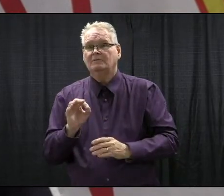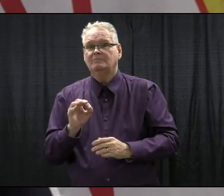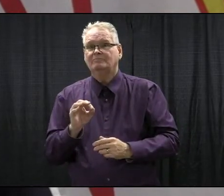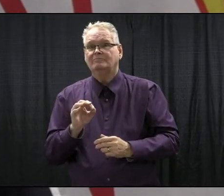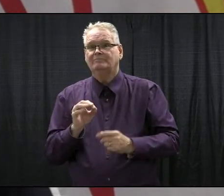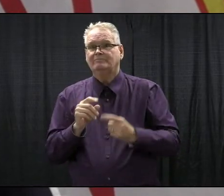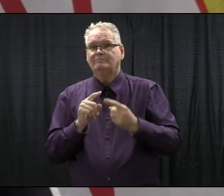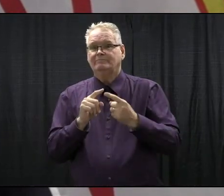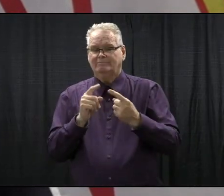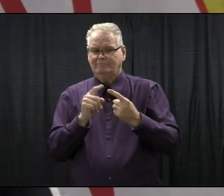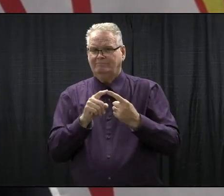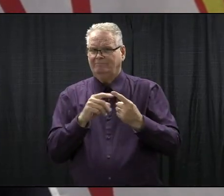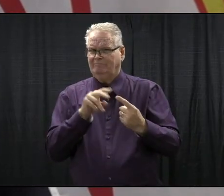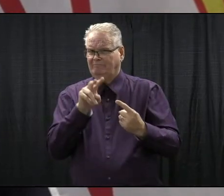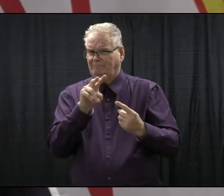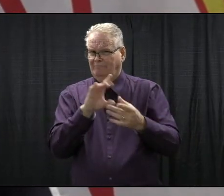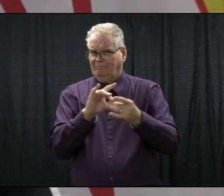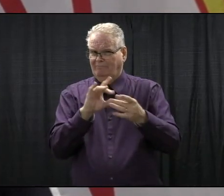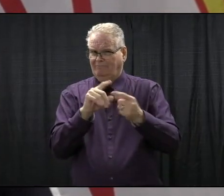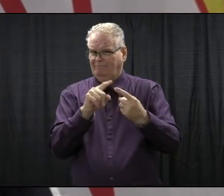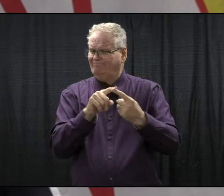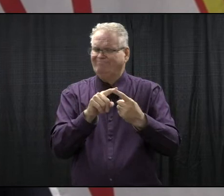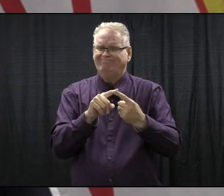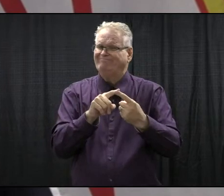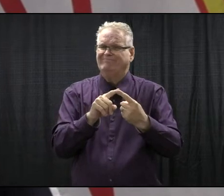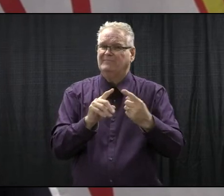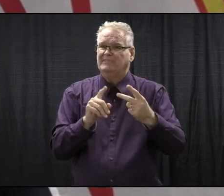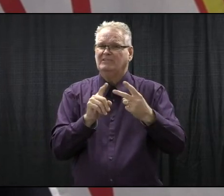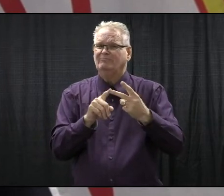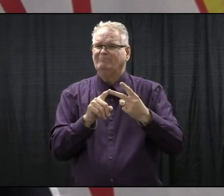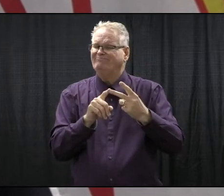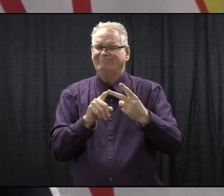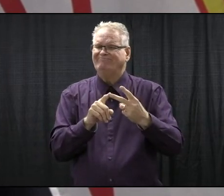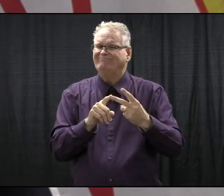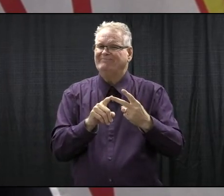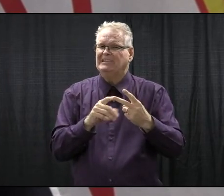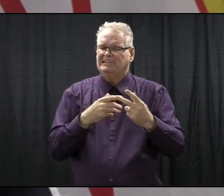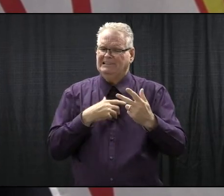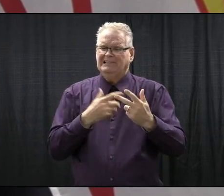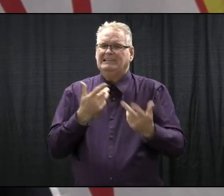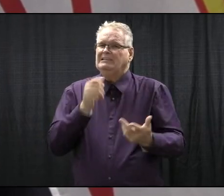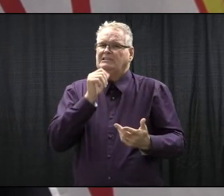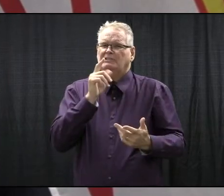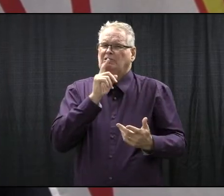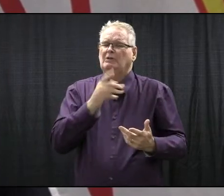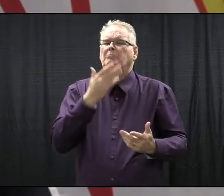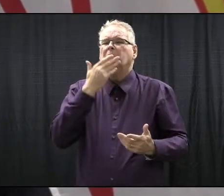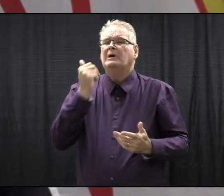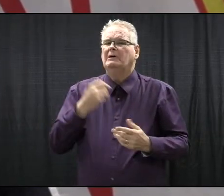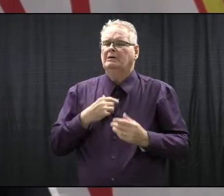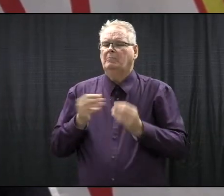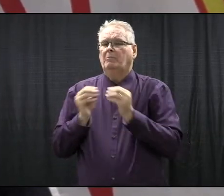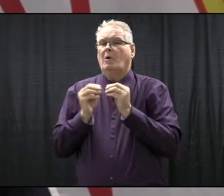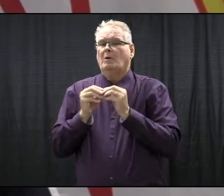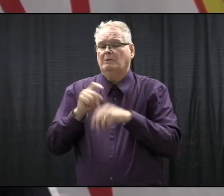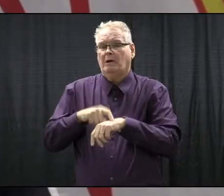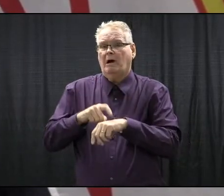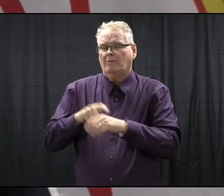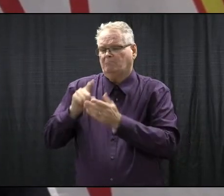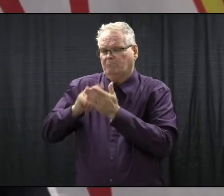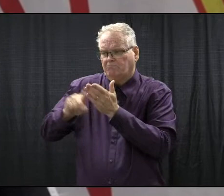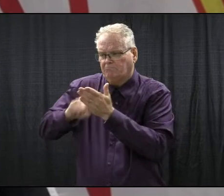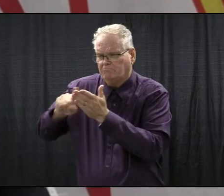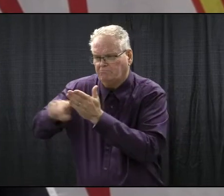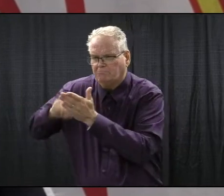But, the question right now with the mixed vaccines, certainly we know that travel within Canada will be quite fine. You will